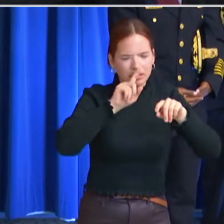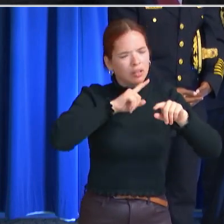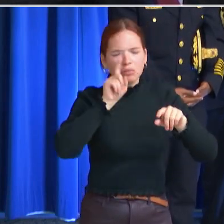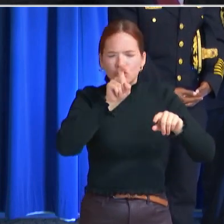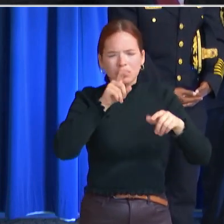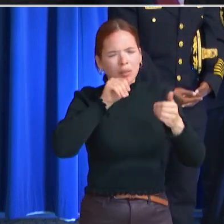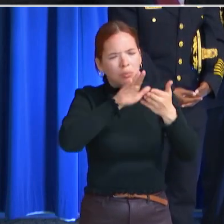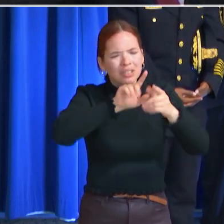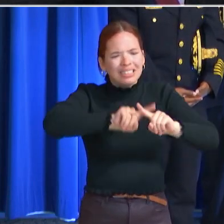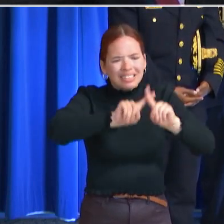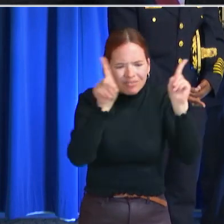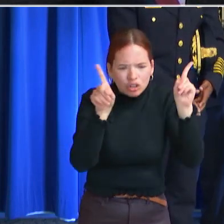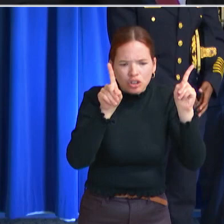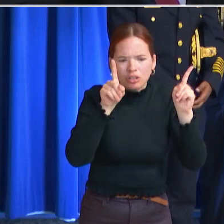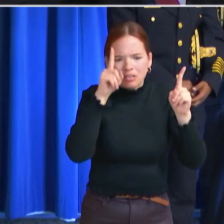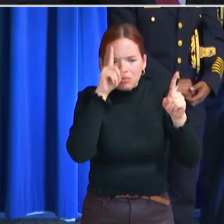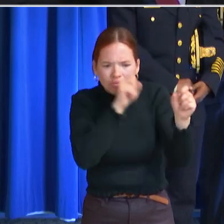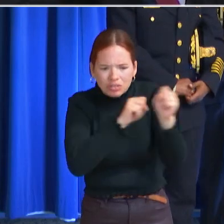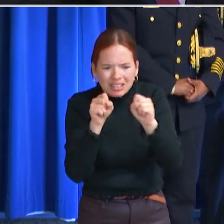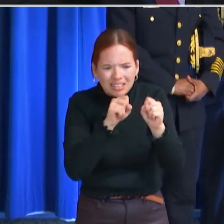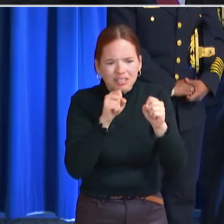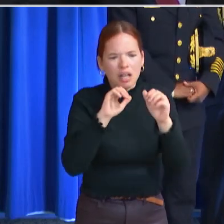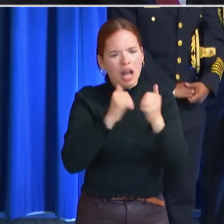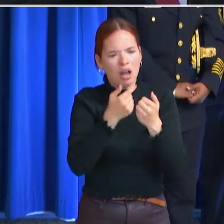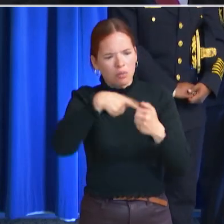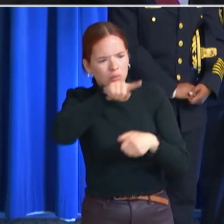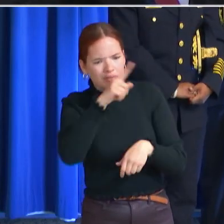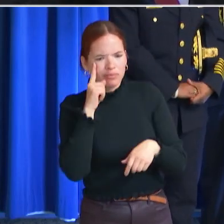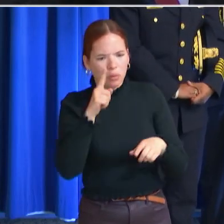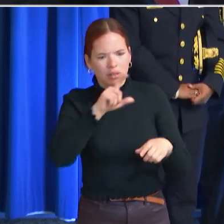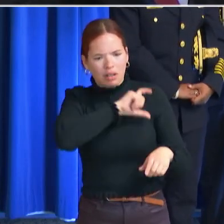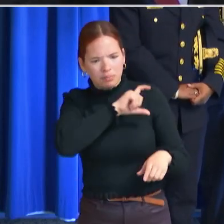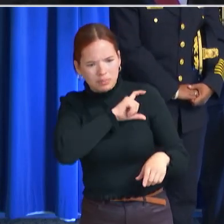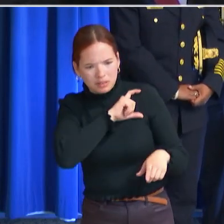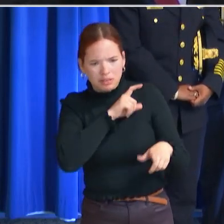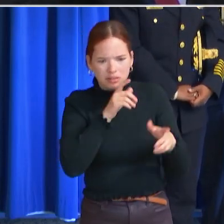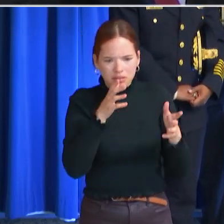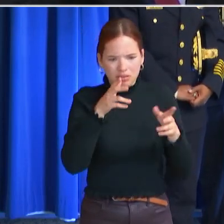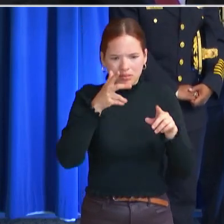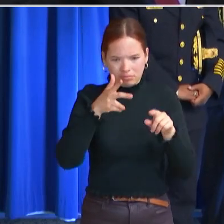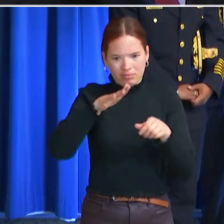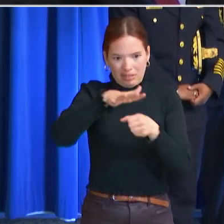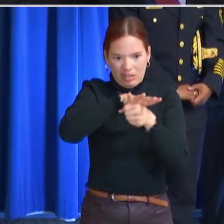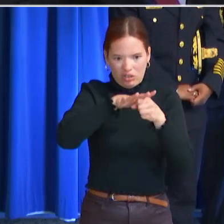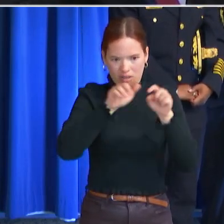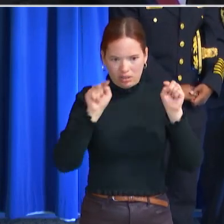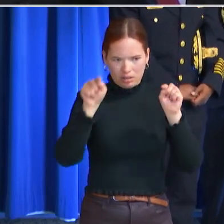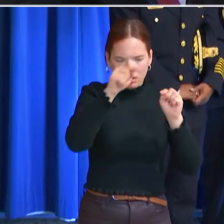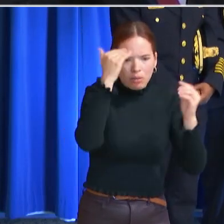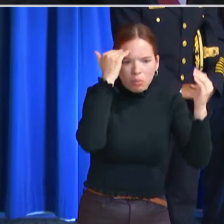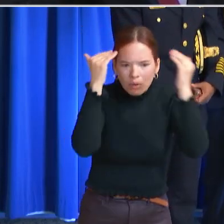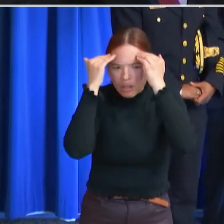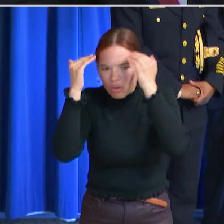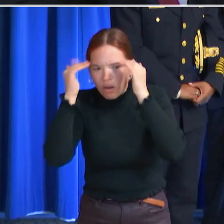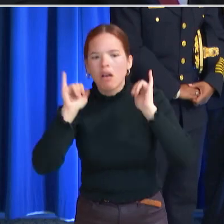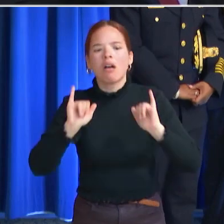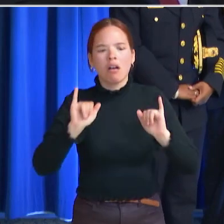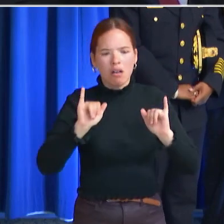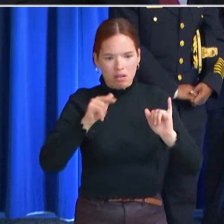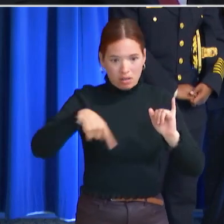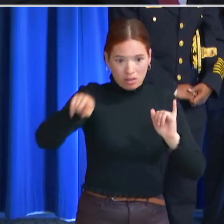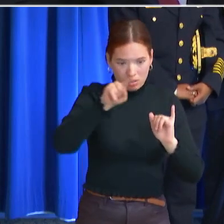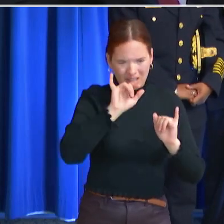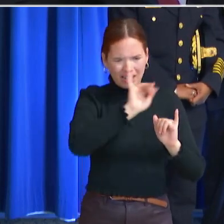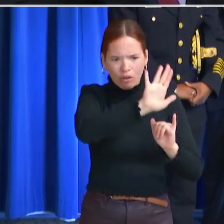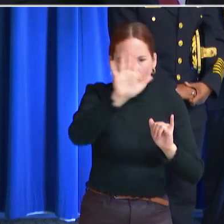of the city. We're tasking our patrol officers from each patrol district to be aware of the area concerns, having those officers